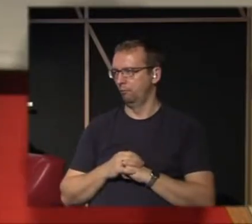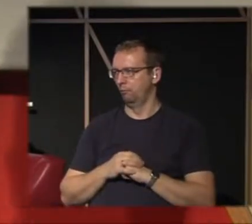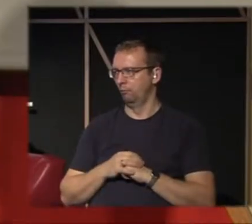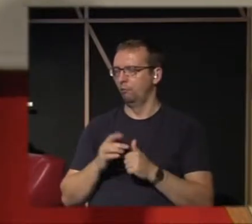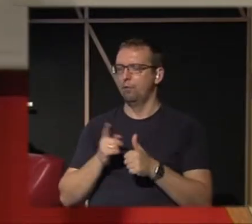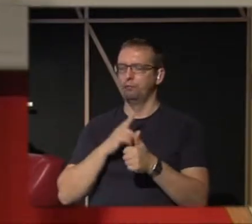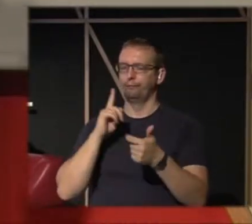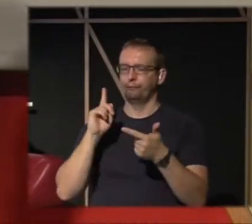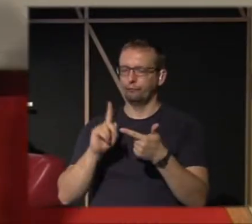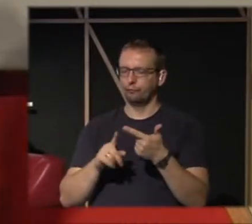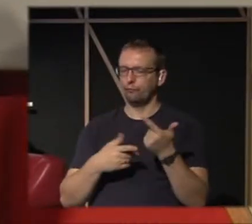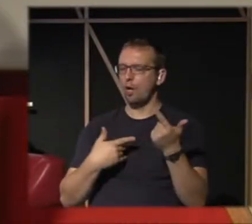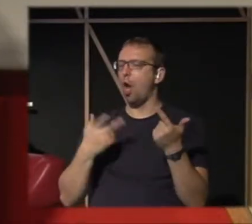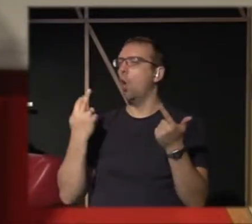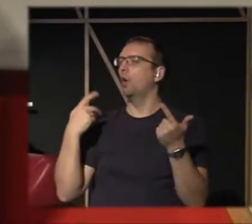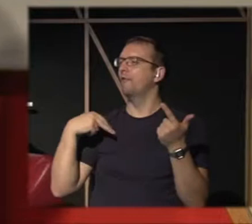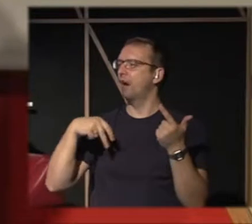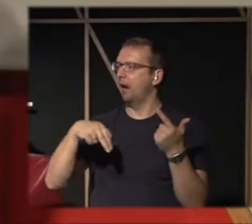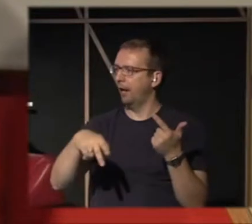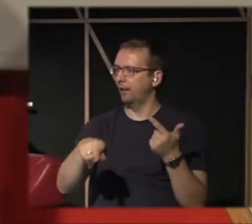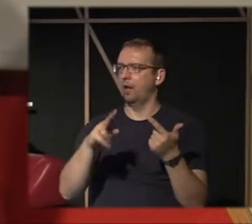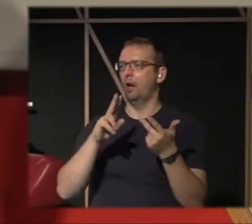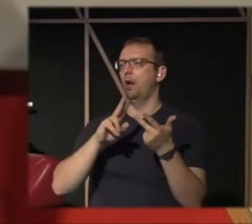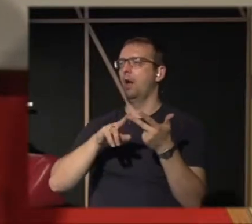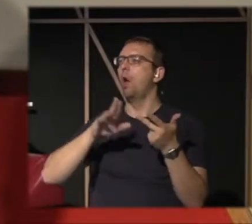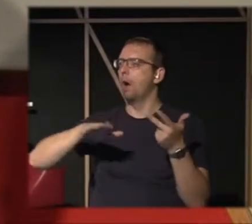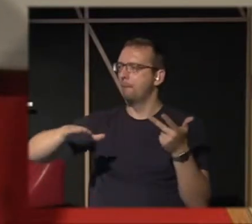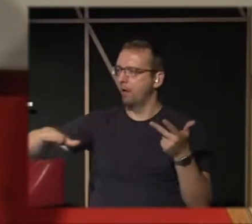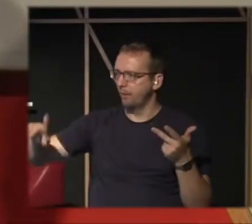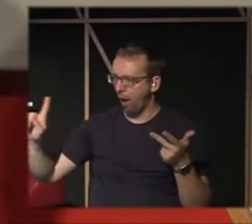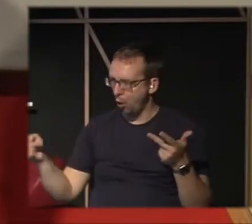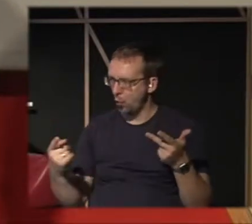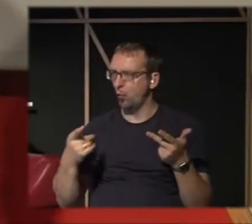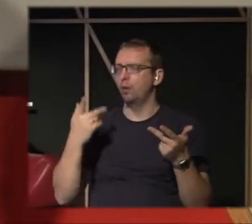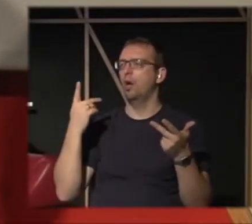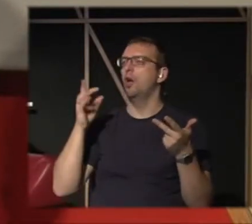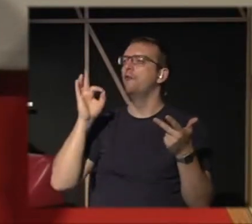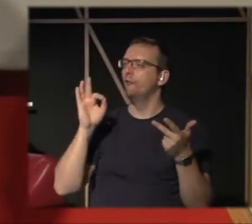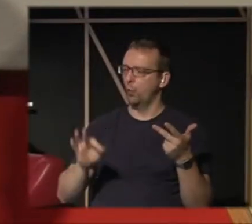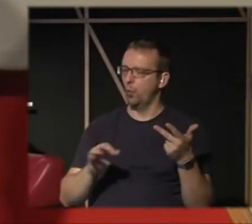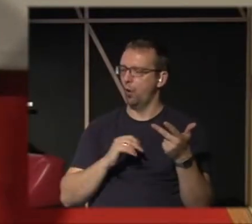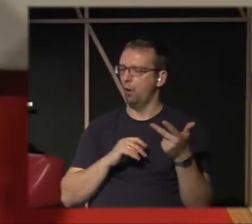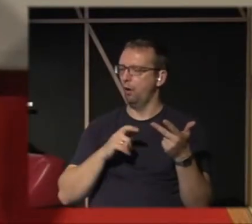is also an important measure in times of climate change.